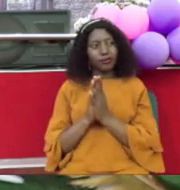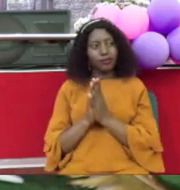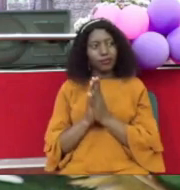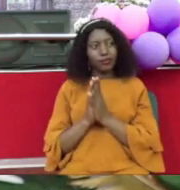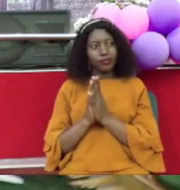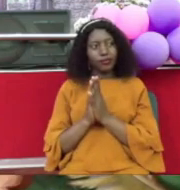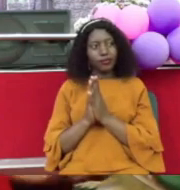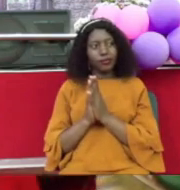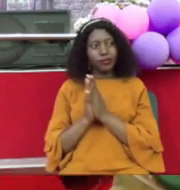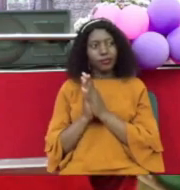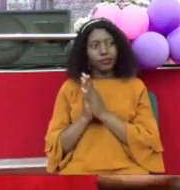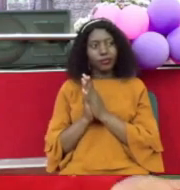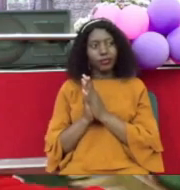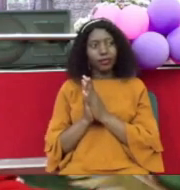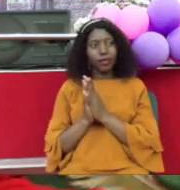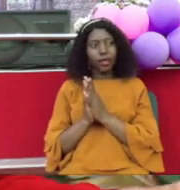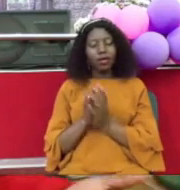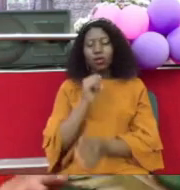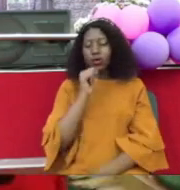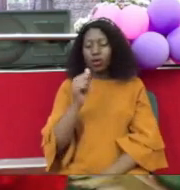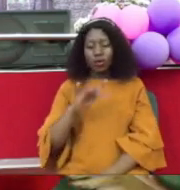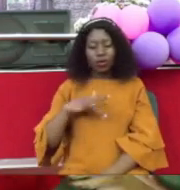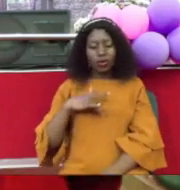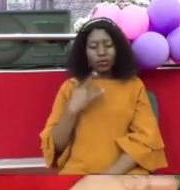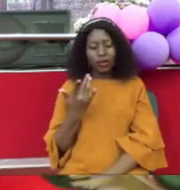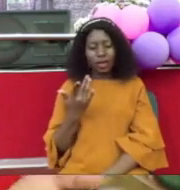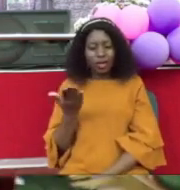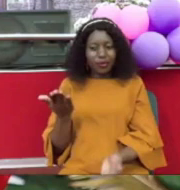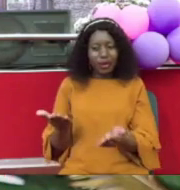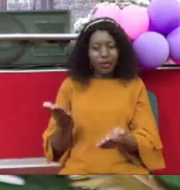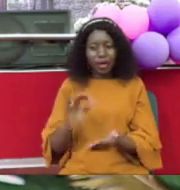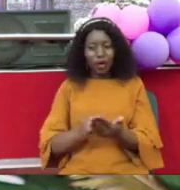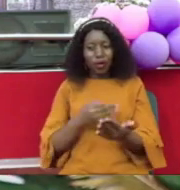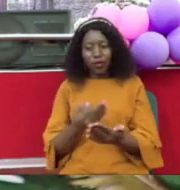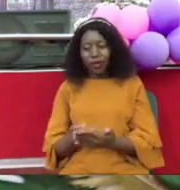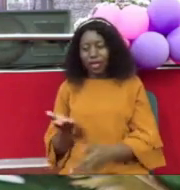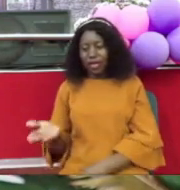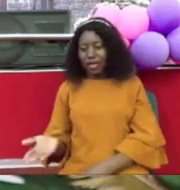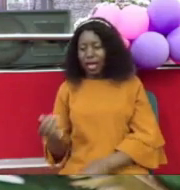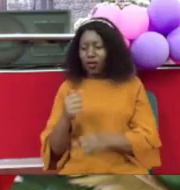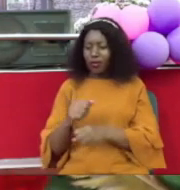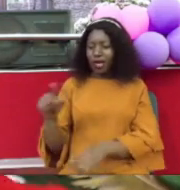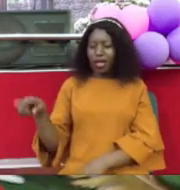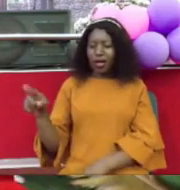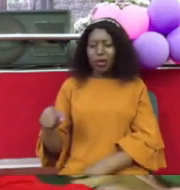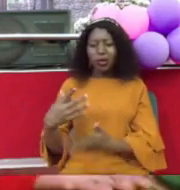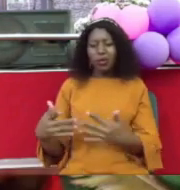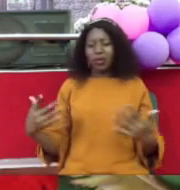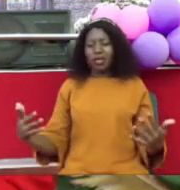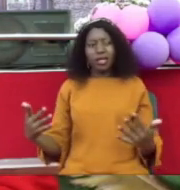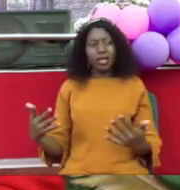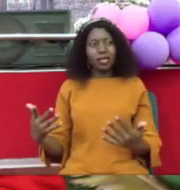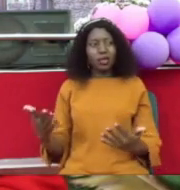walikukosefu wao wa kibinadamu. So you should not feel like, okay, if you have failed here, you have done this wrong, that now God is displeased with